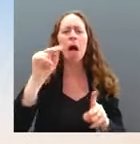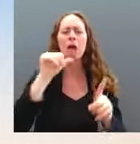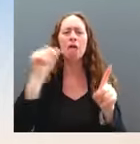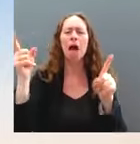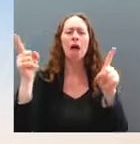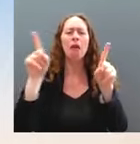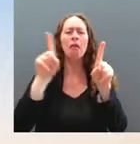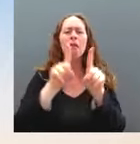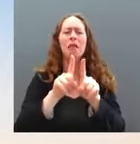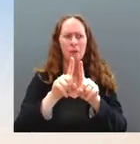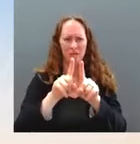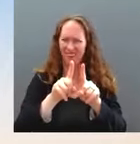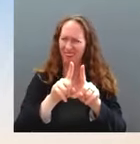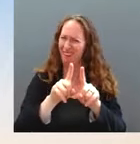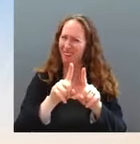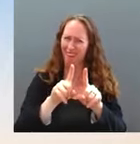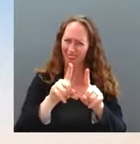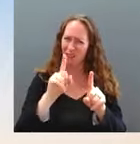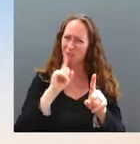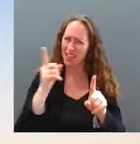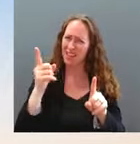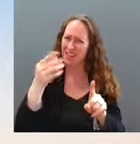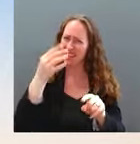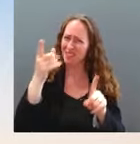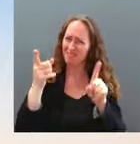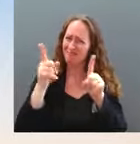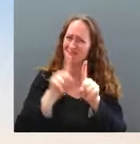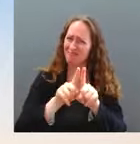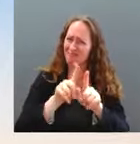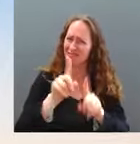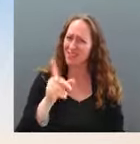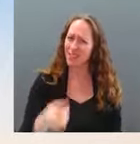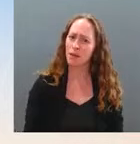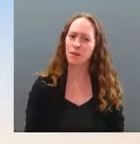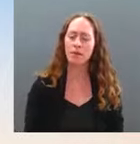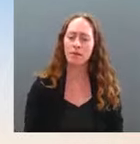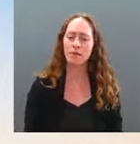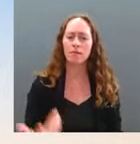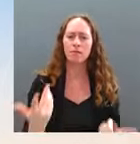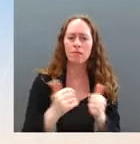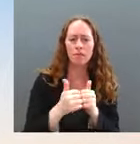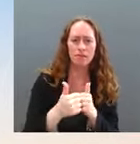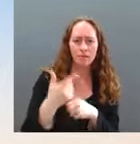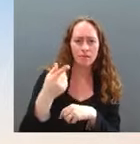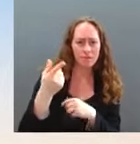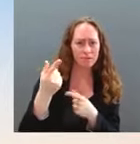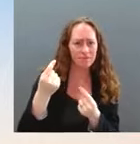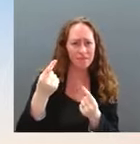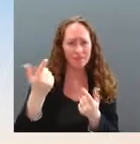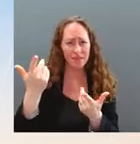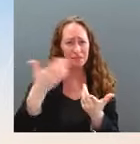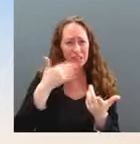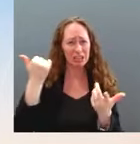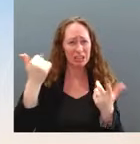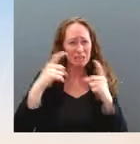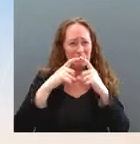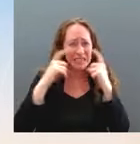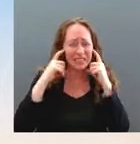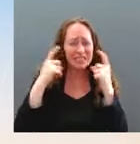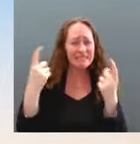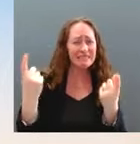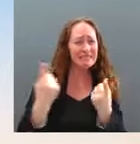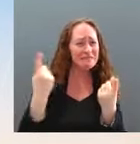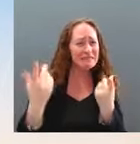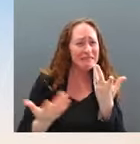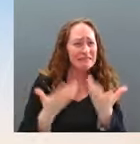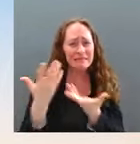him safe, more mask wearing, fewer big venue events, more outdoor events? Well, when you say it's a close call, I'm not sure what you mean by that. Close call in the